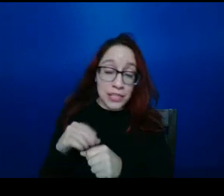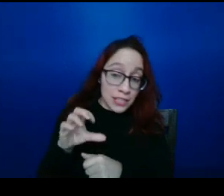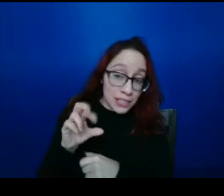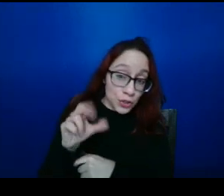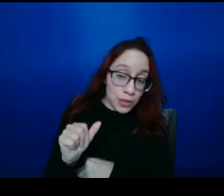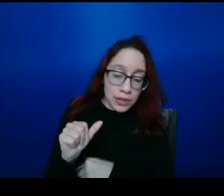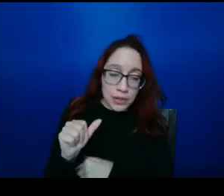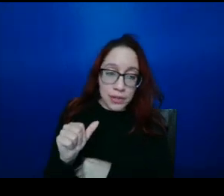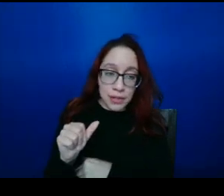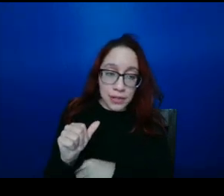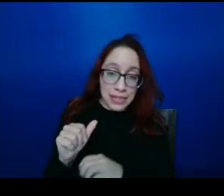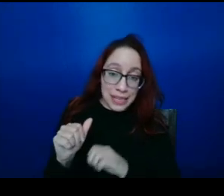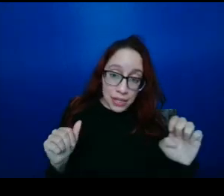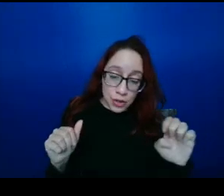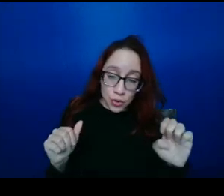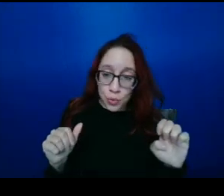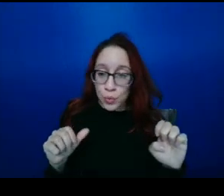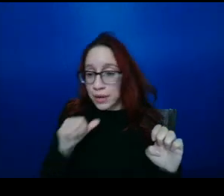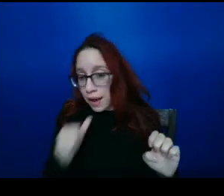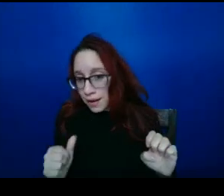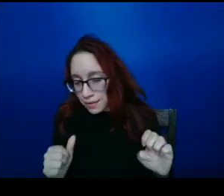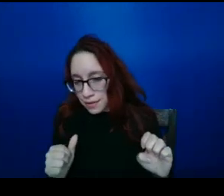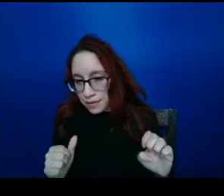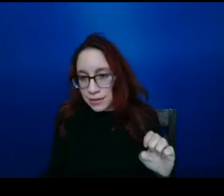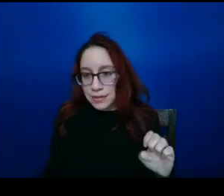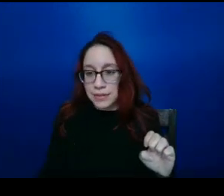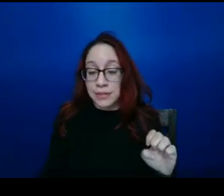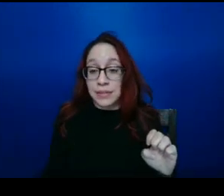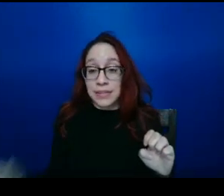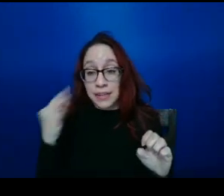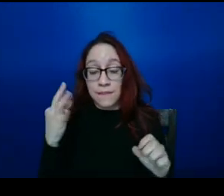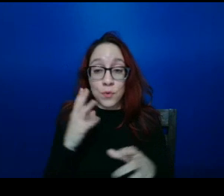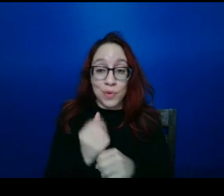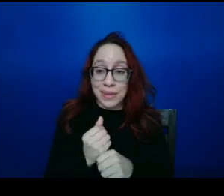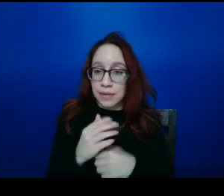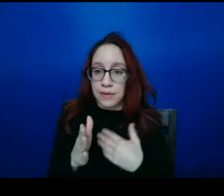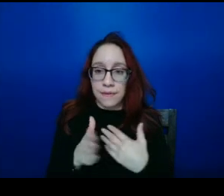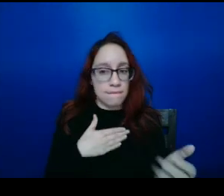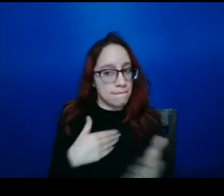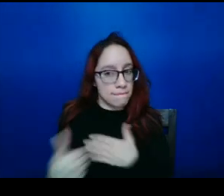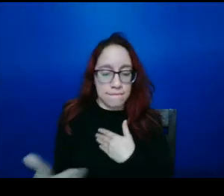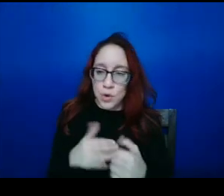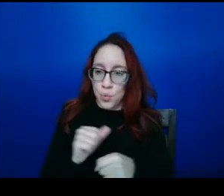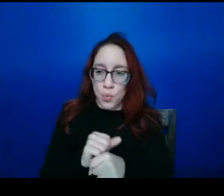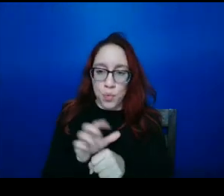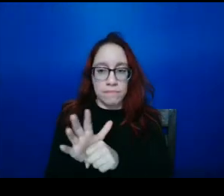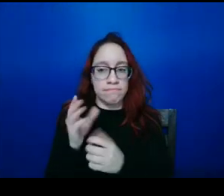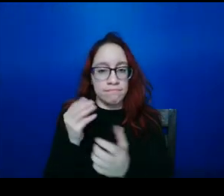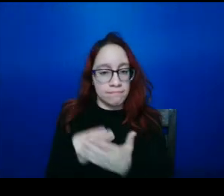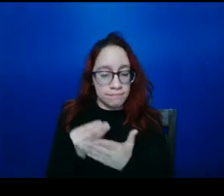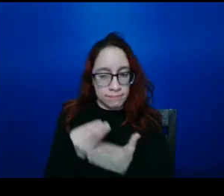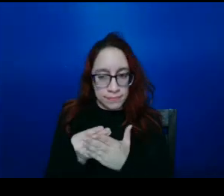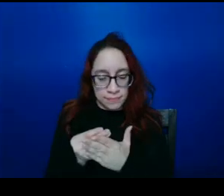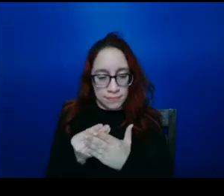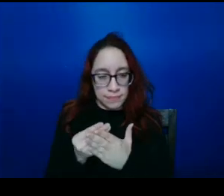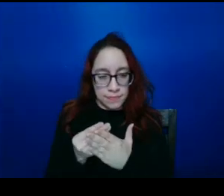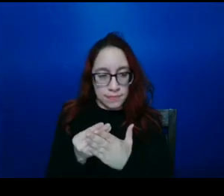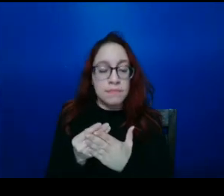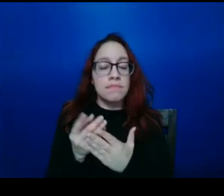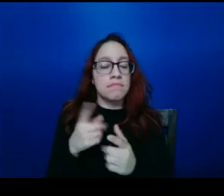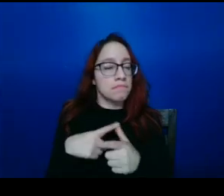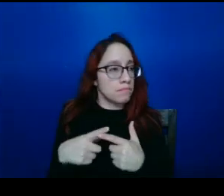area on the east side of the city or not, if you've received any sort of COVID relief, then